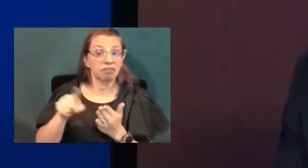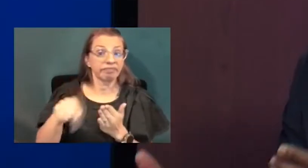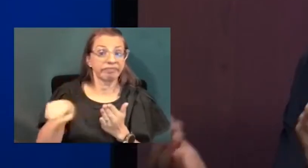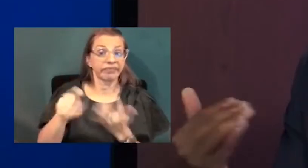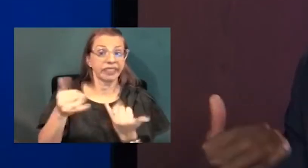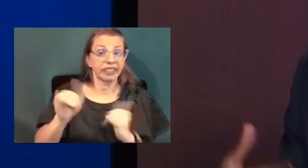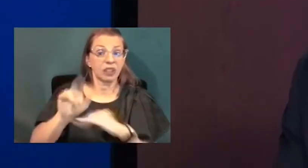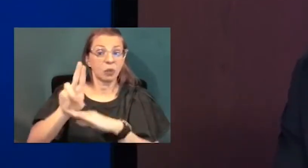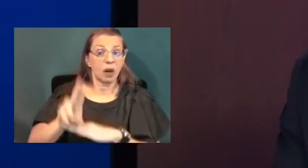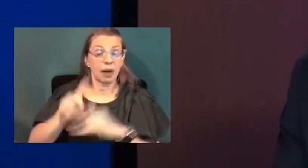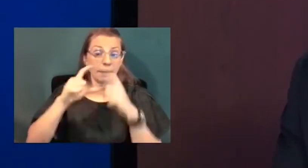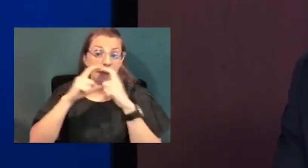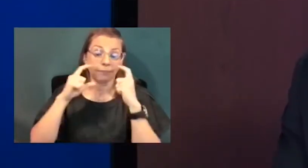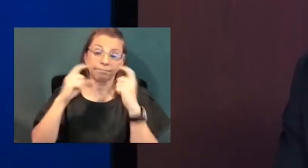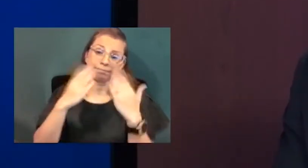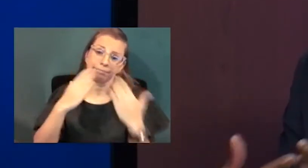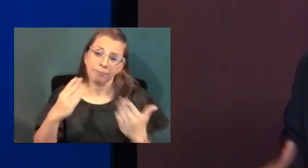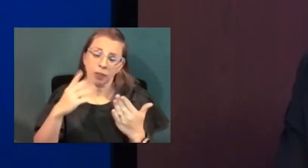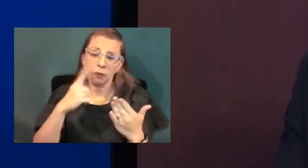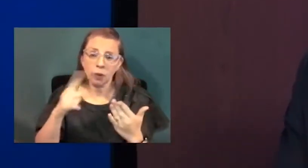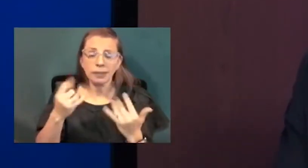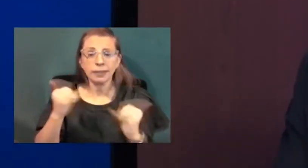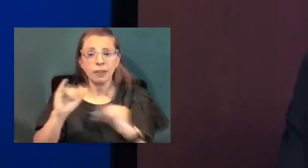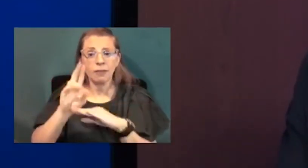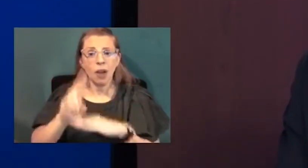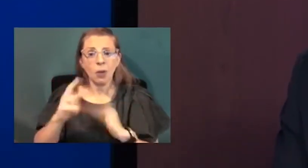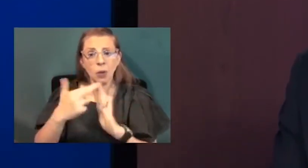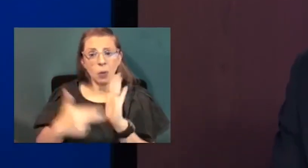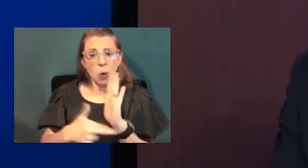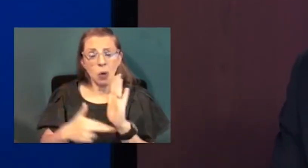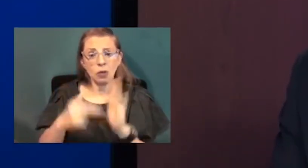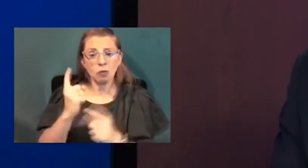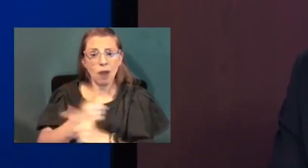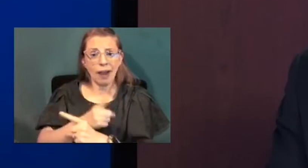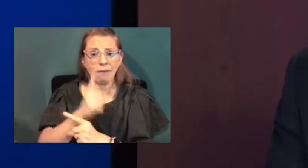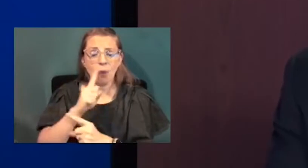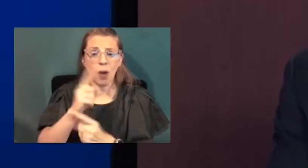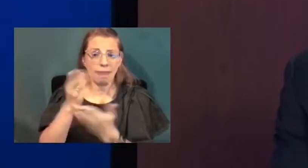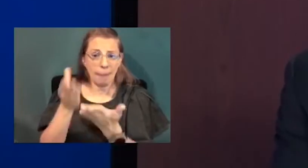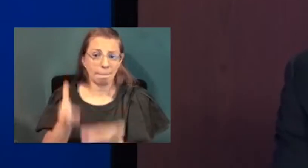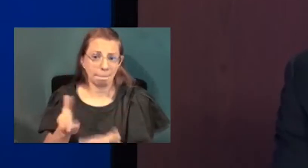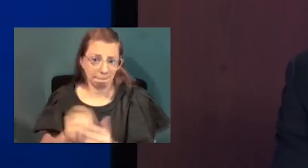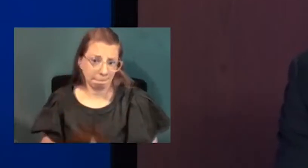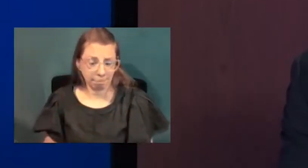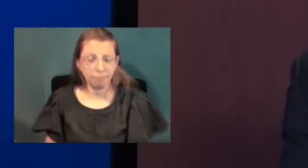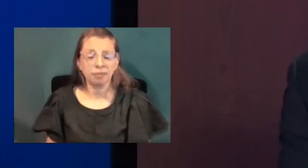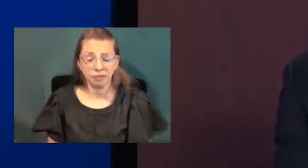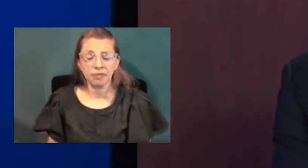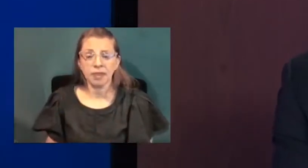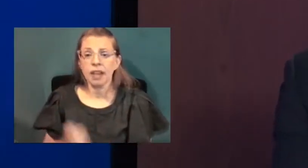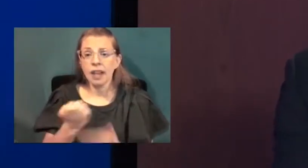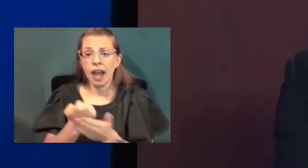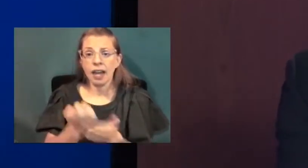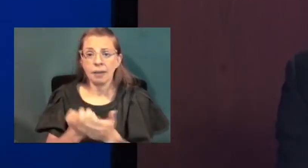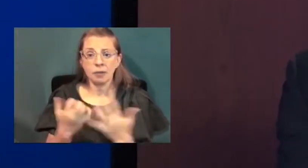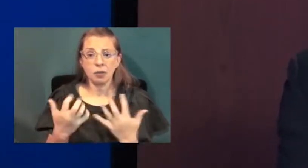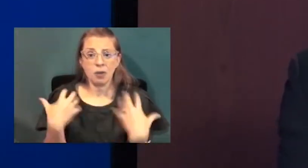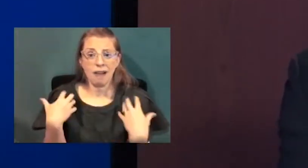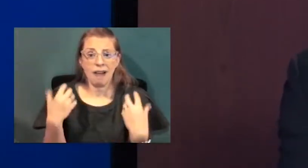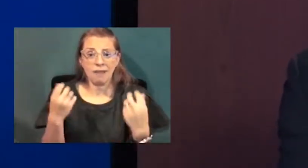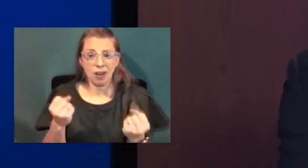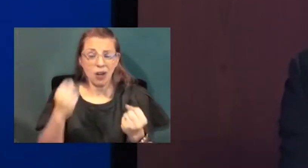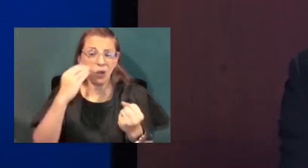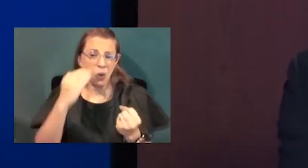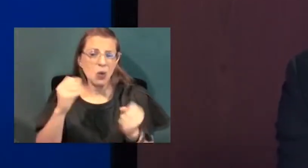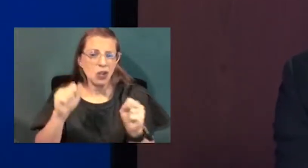doing that, and those folks who are still following rules that are right for them. So I think you are seeing that economic recovery we always knew could happen, and